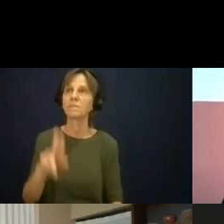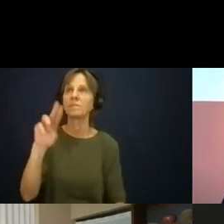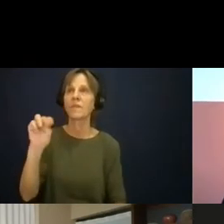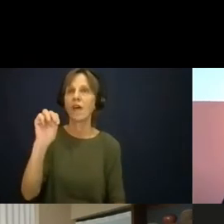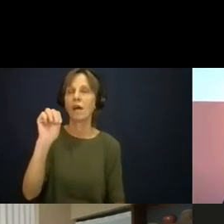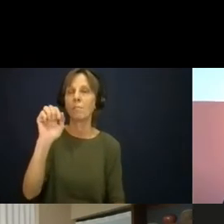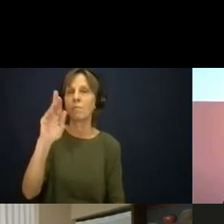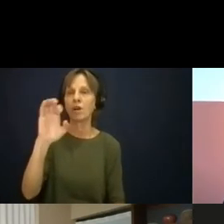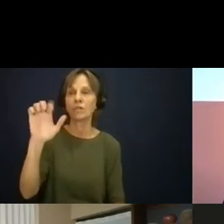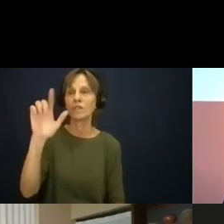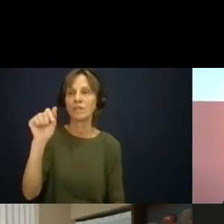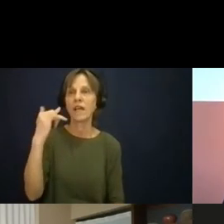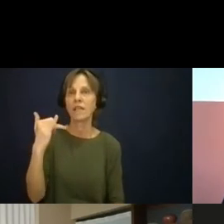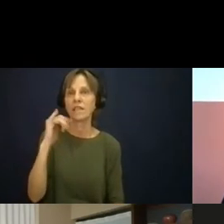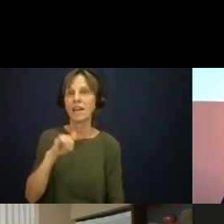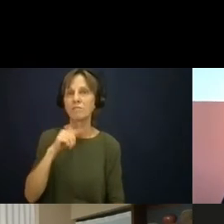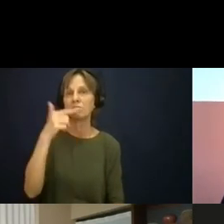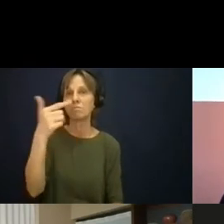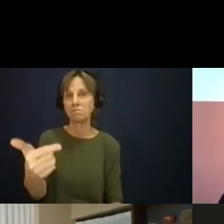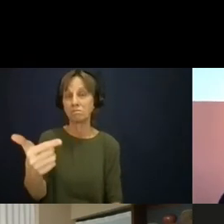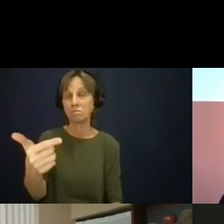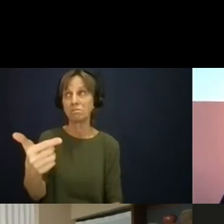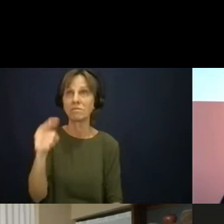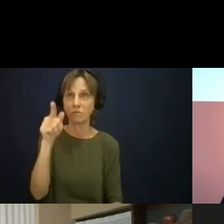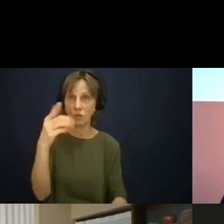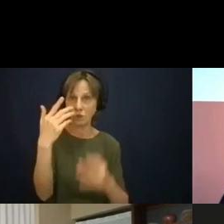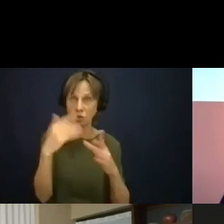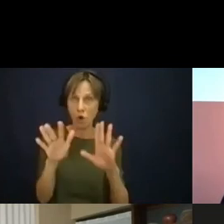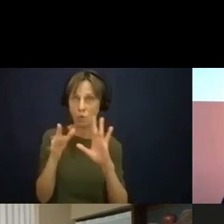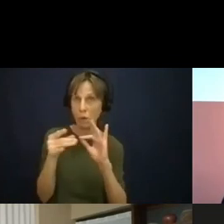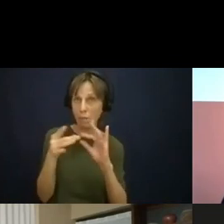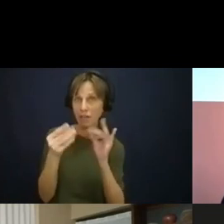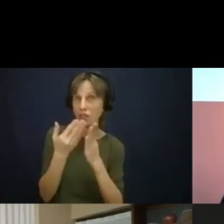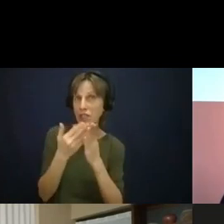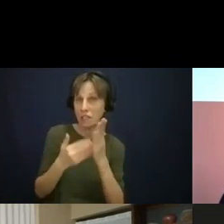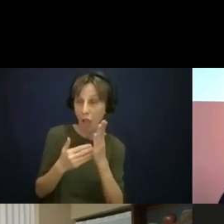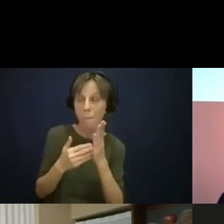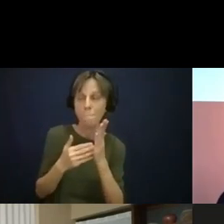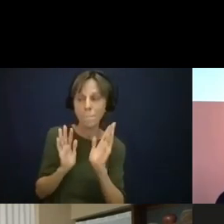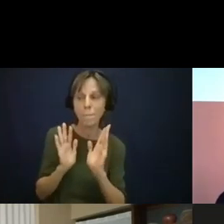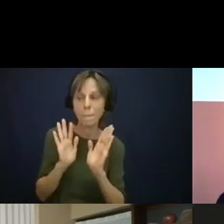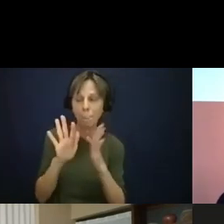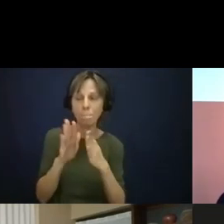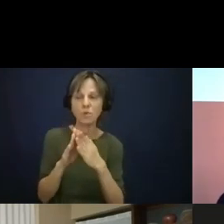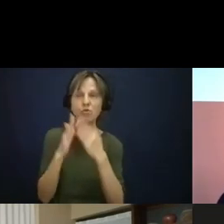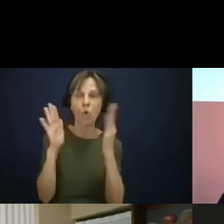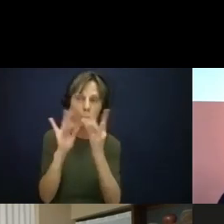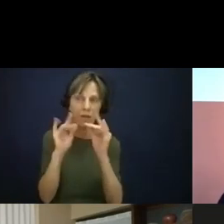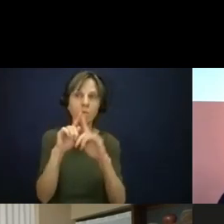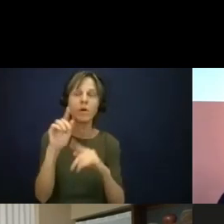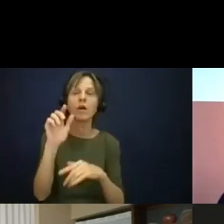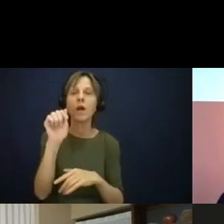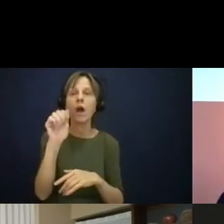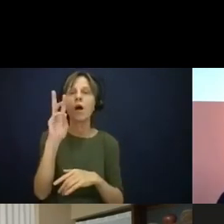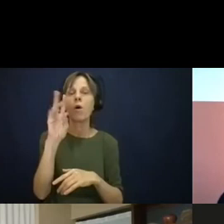Marcella, I'd like to turn to you. You mentioned this some in your first, your opening, but Away Home America